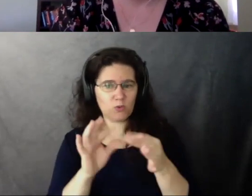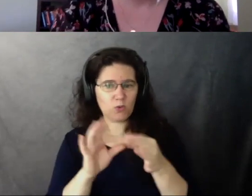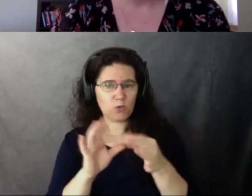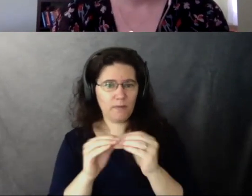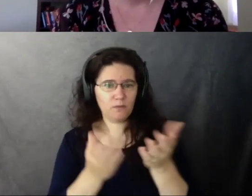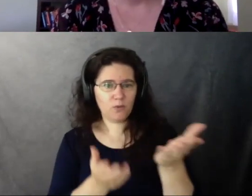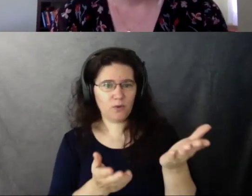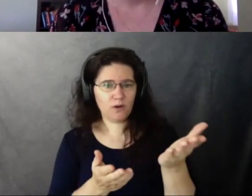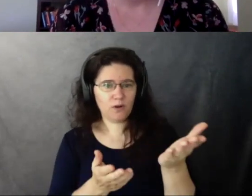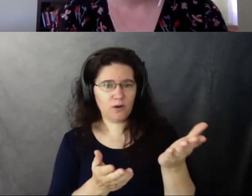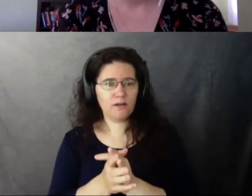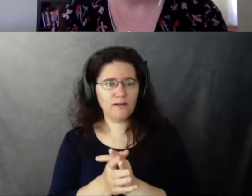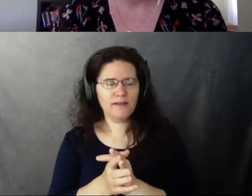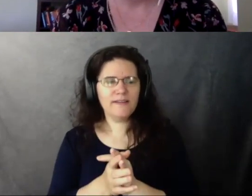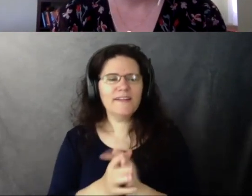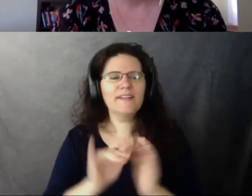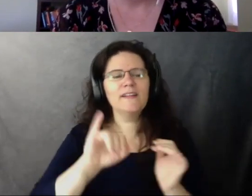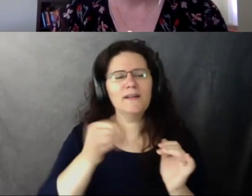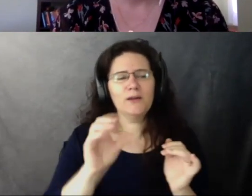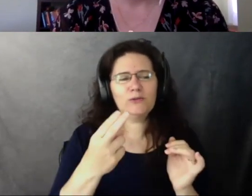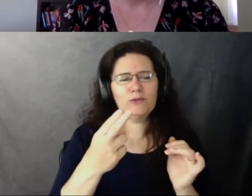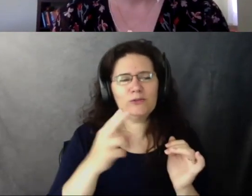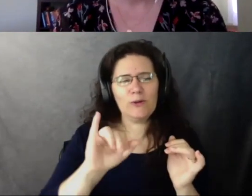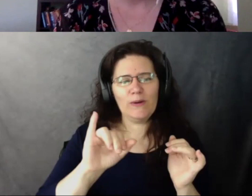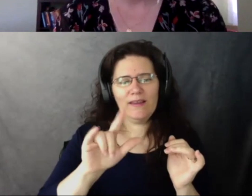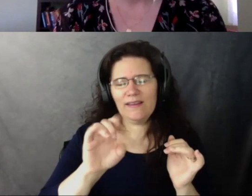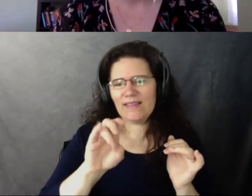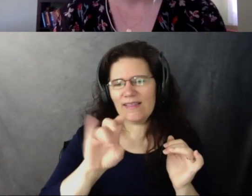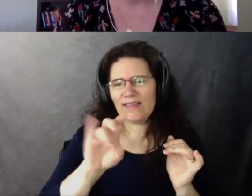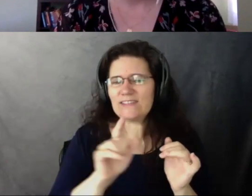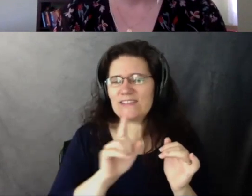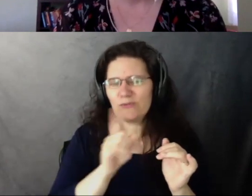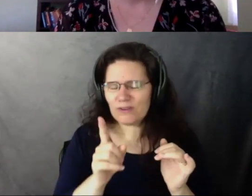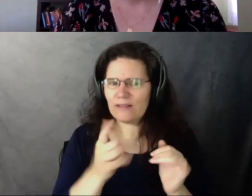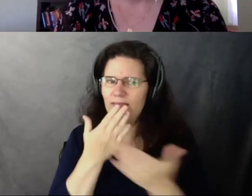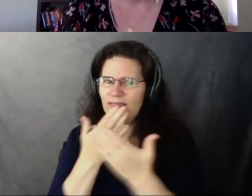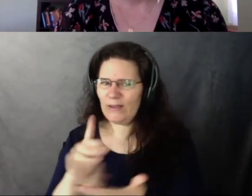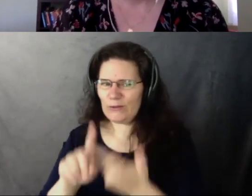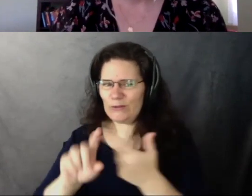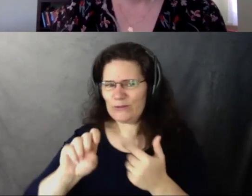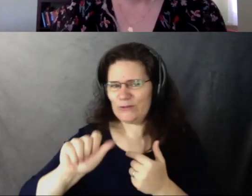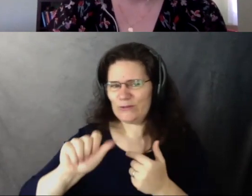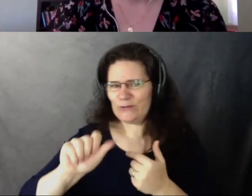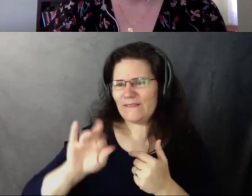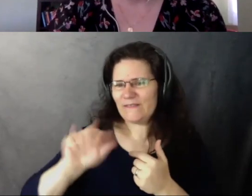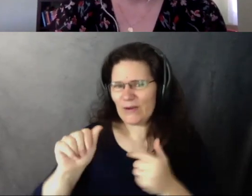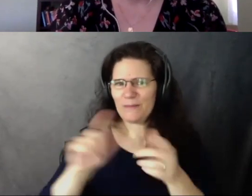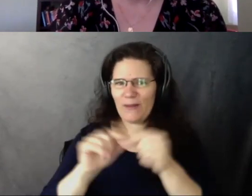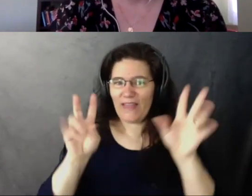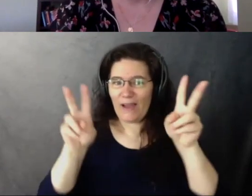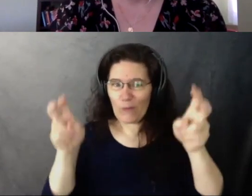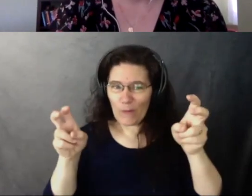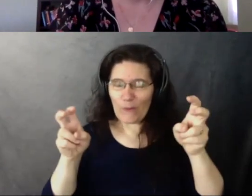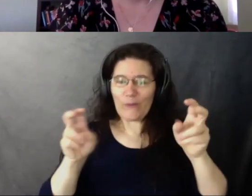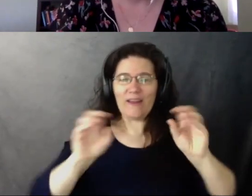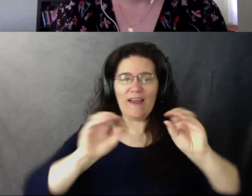would just like to say thank you, Safira, for sharing that. Nothing about us without us is definitely a mantra